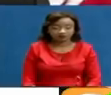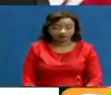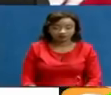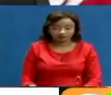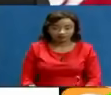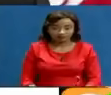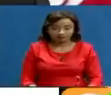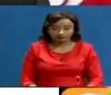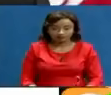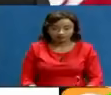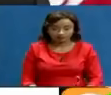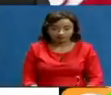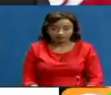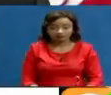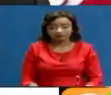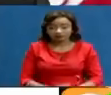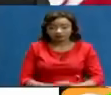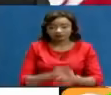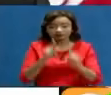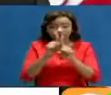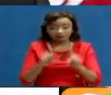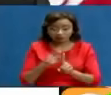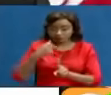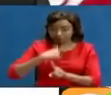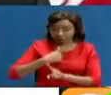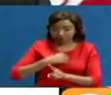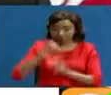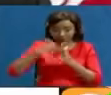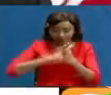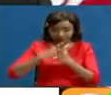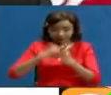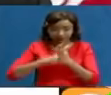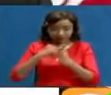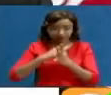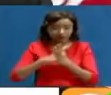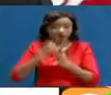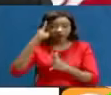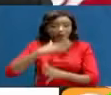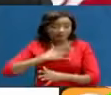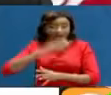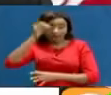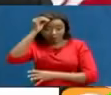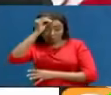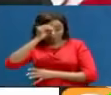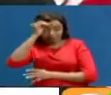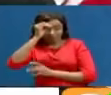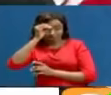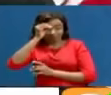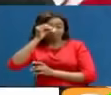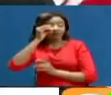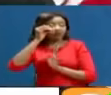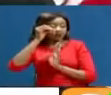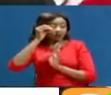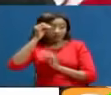I have pushed for my position using other avenues into the